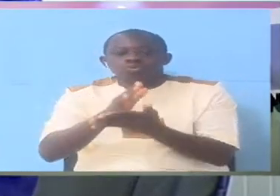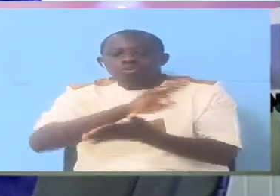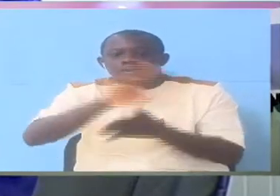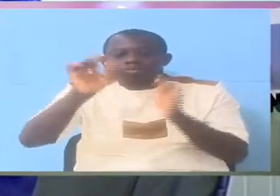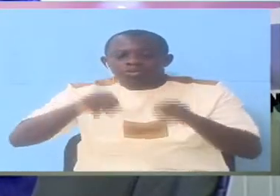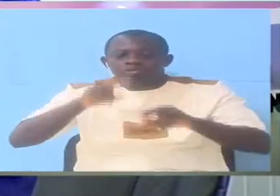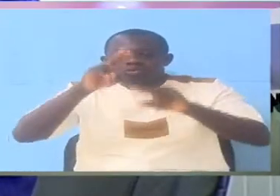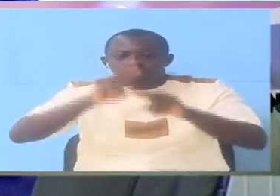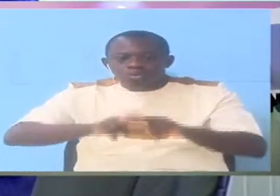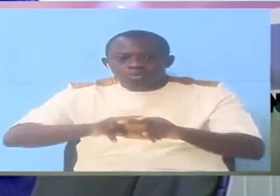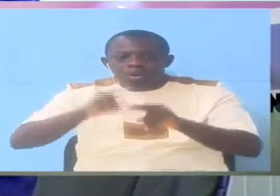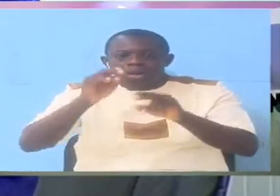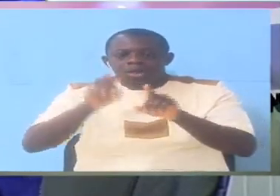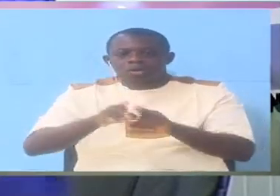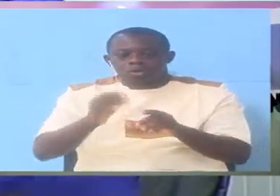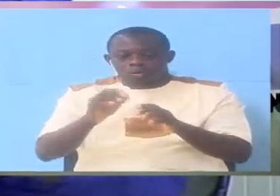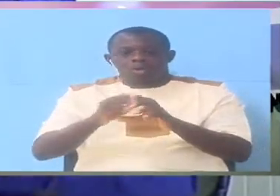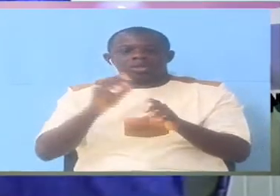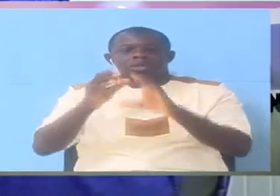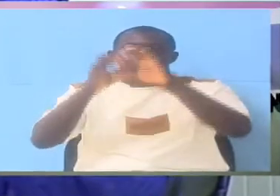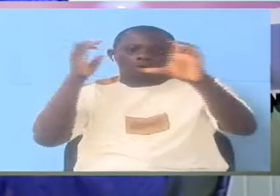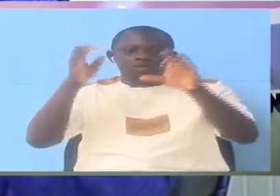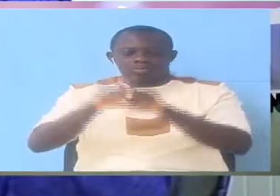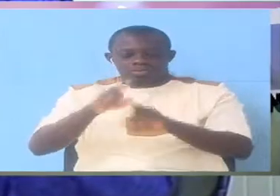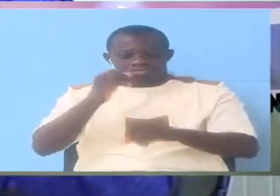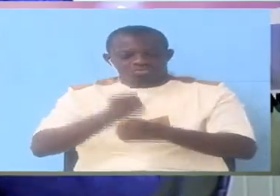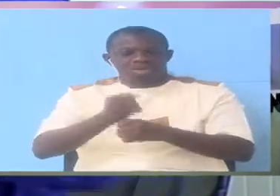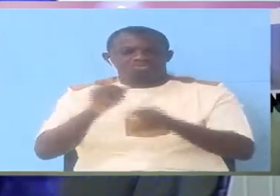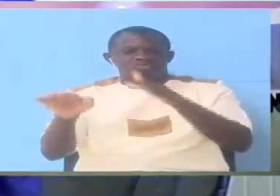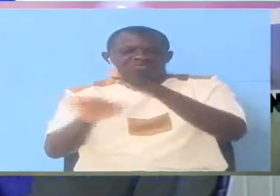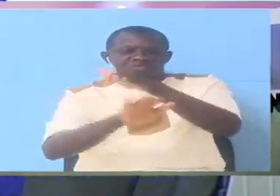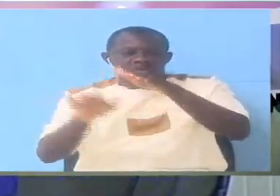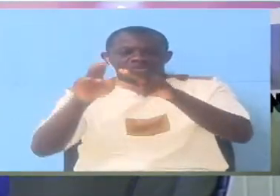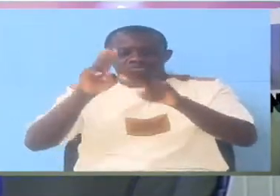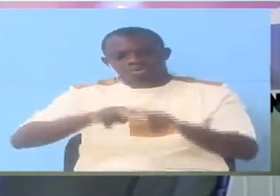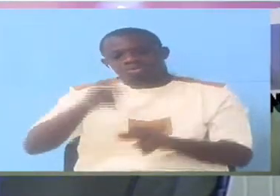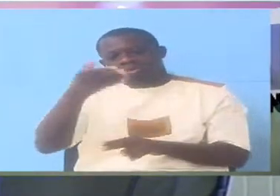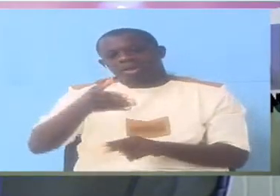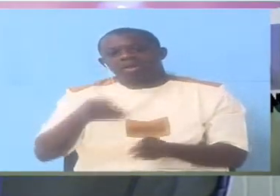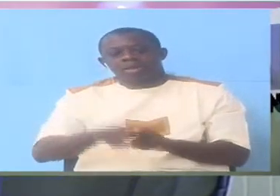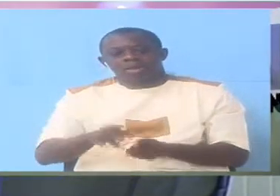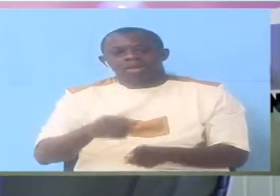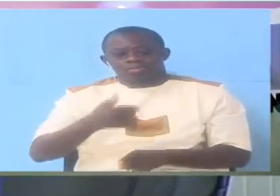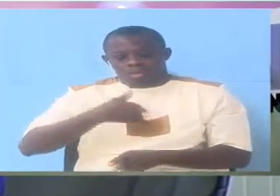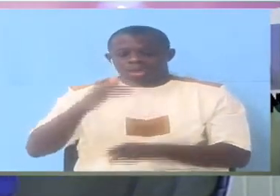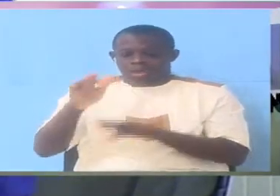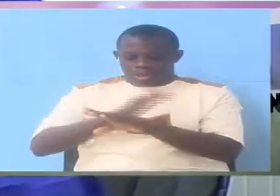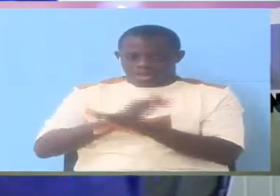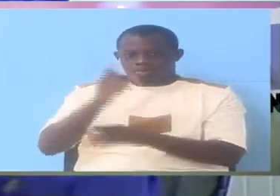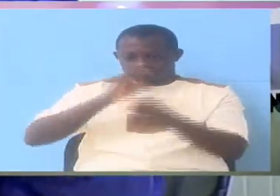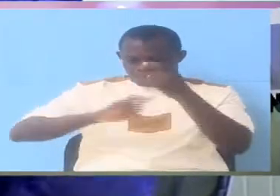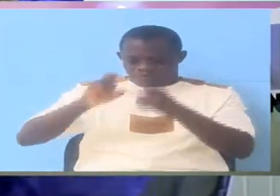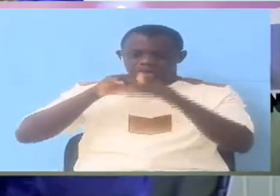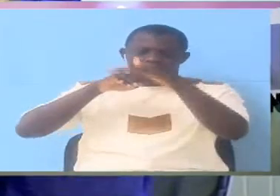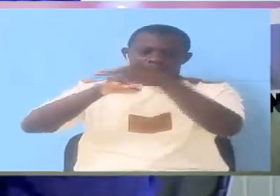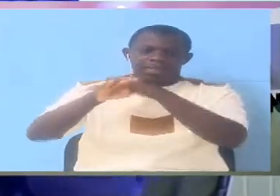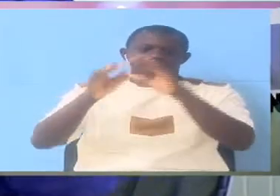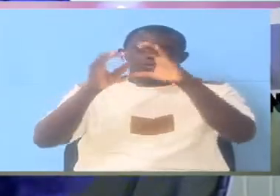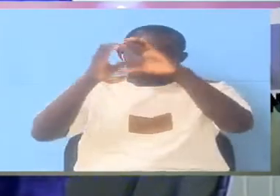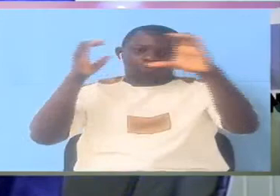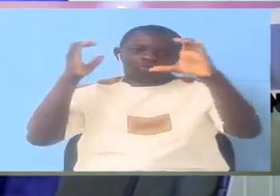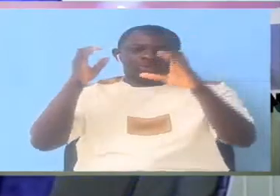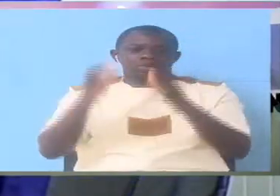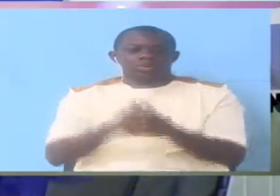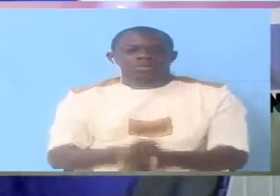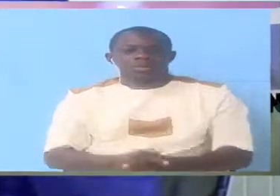Those that did not have seats were asked to sit on the floor of the bus. I also got into the bus.